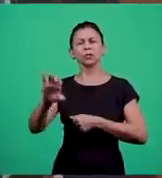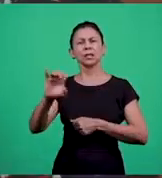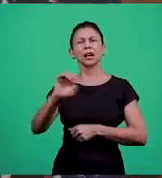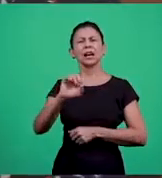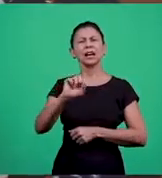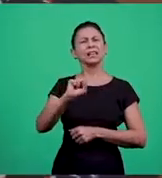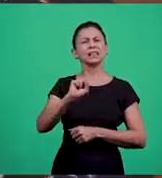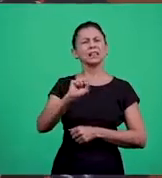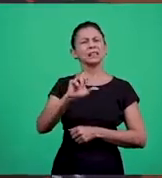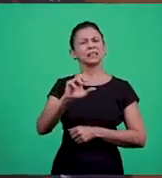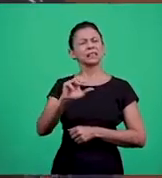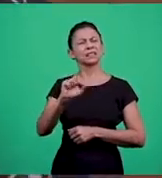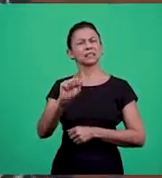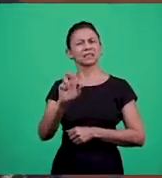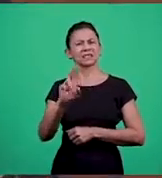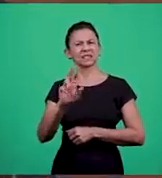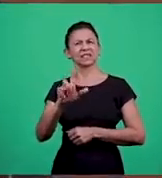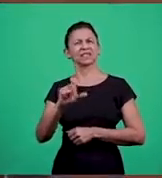scarlet cord.